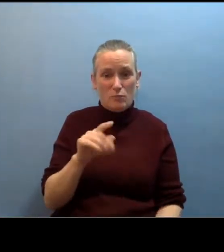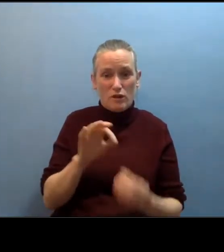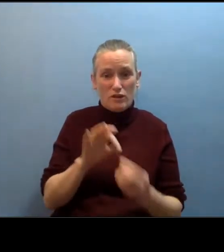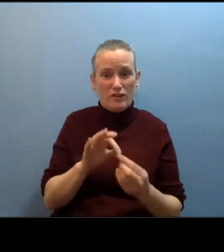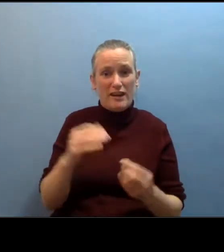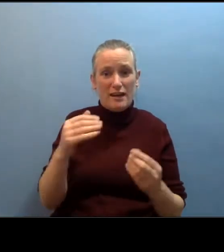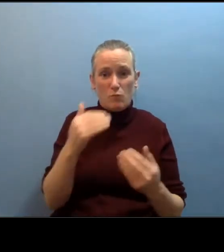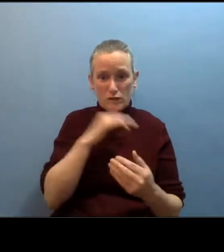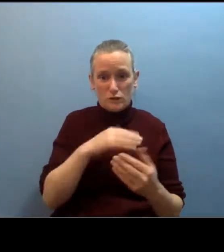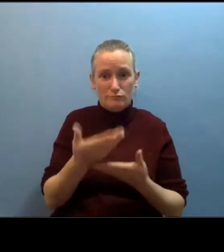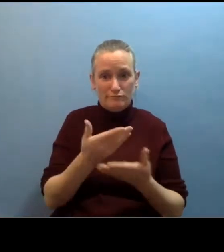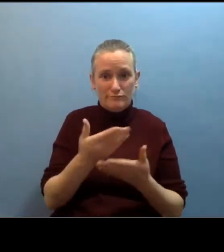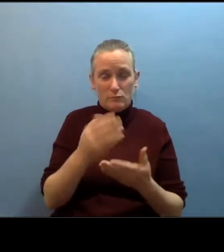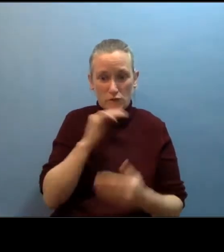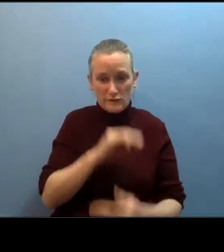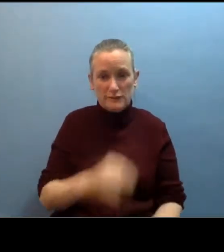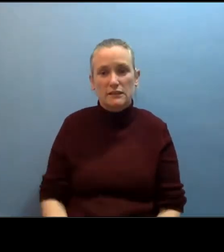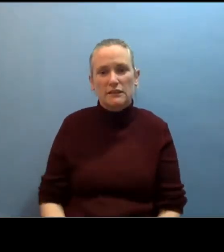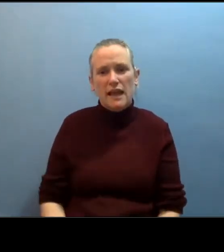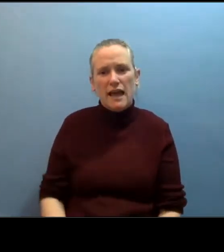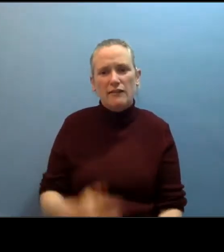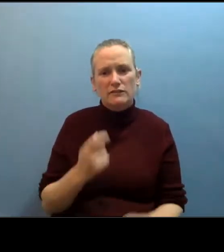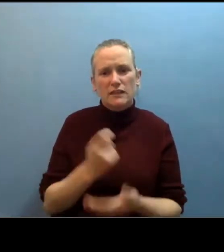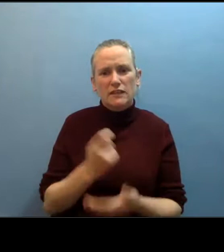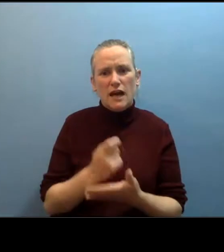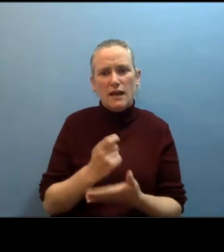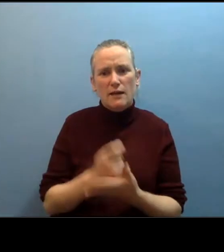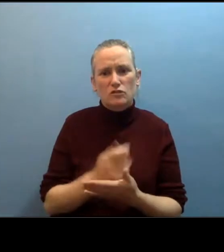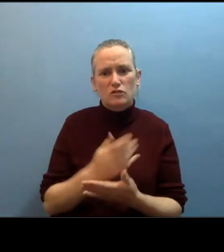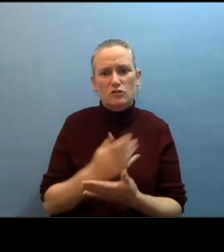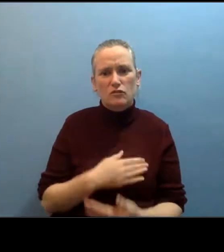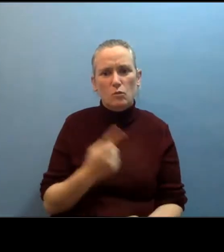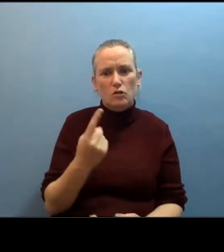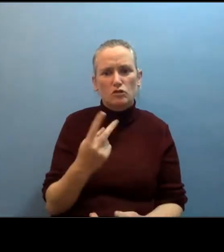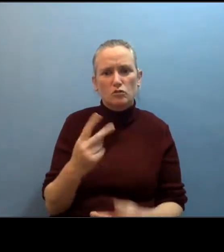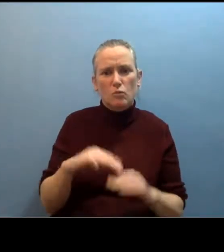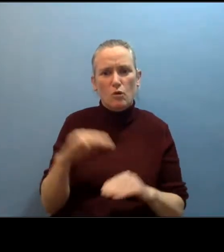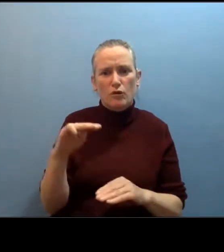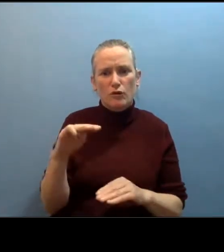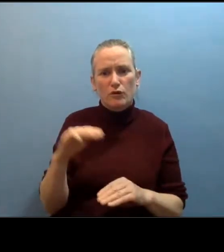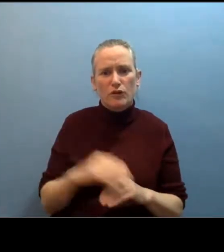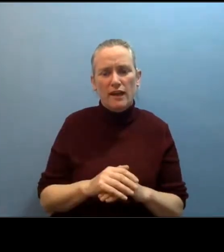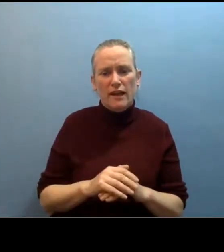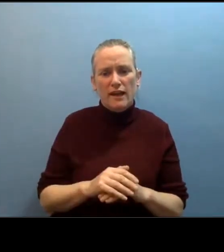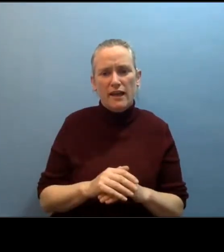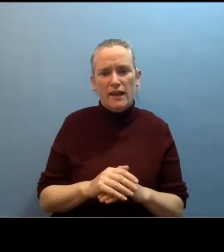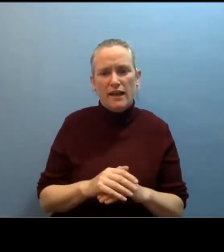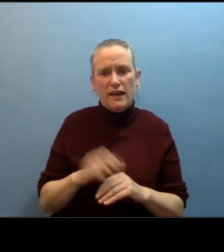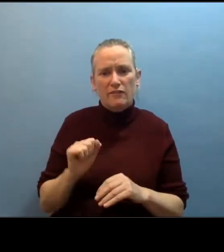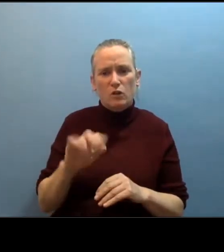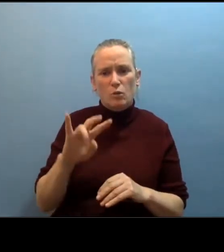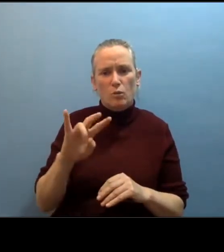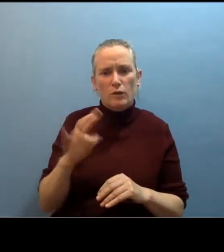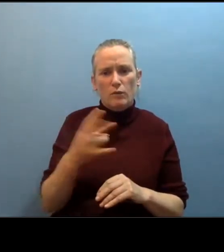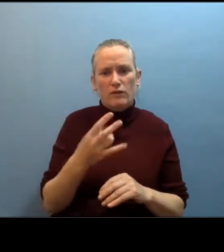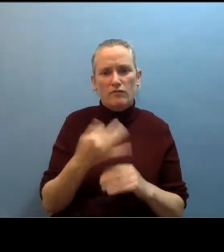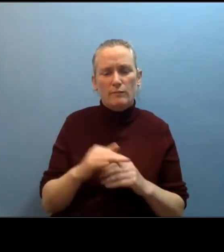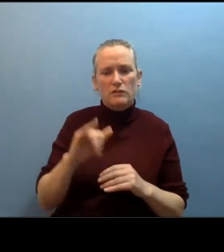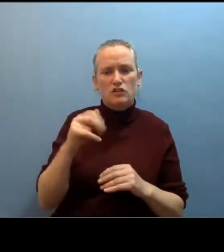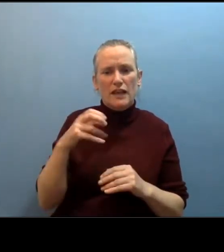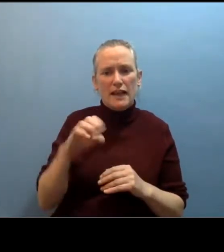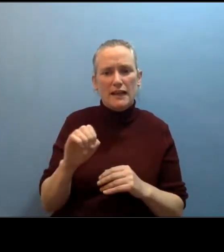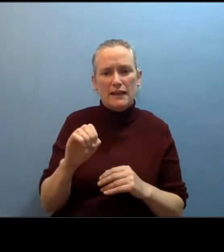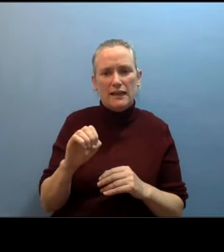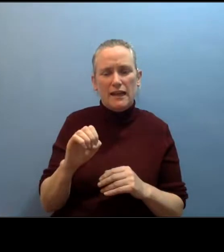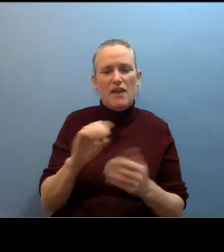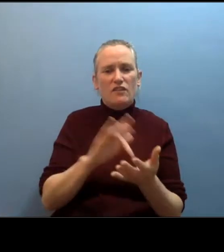Absolutely. I think we've got time just for one or two more. There's a quick one here from Jane. A 15-year-old